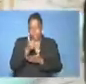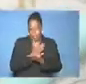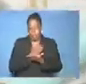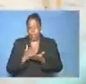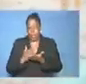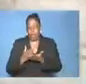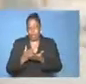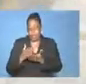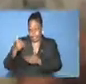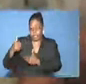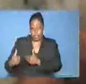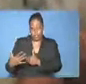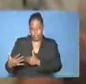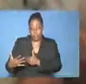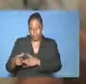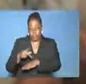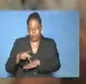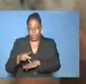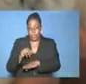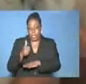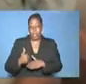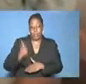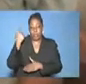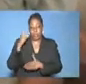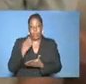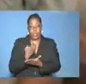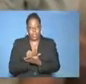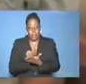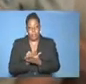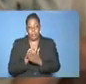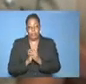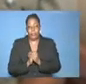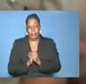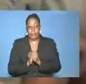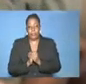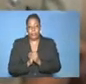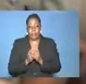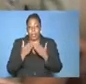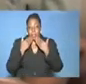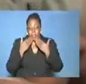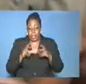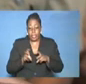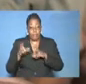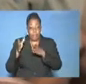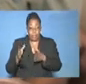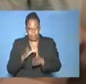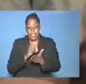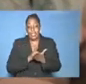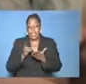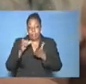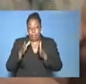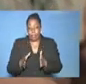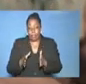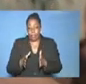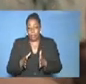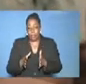door, which is another boom for the economy. And for that, I just would like to thank the investors and the developer for their